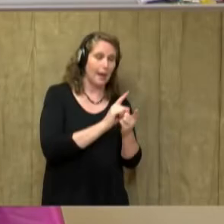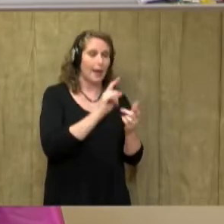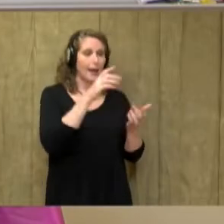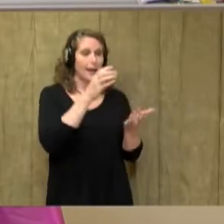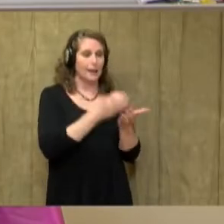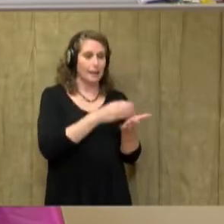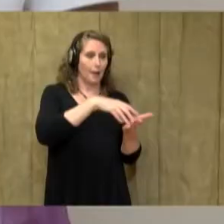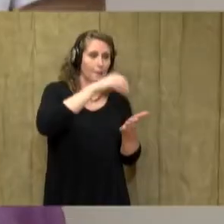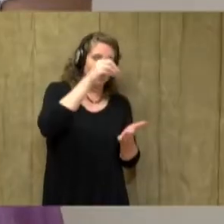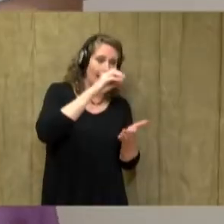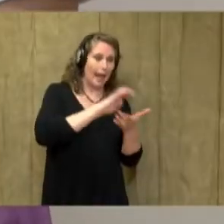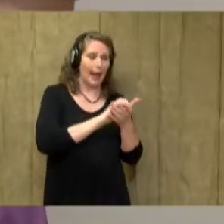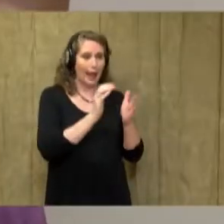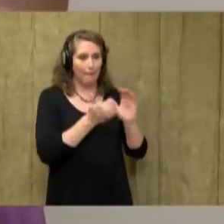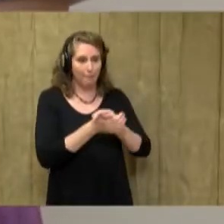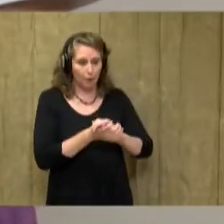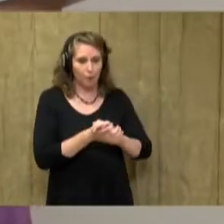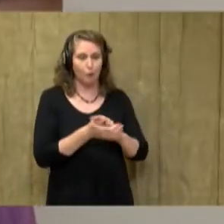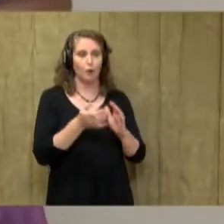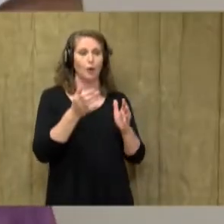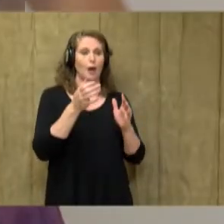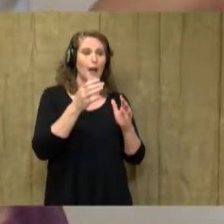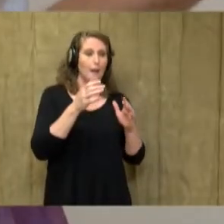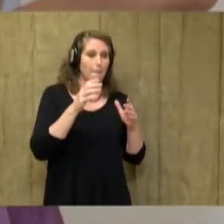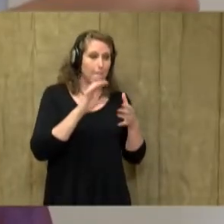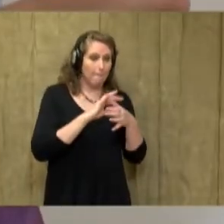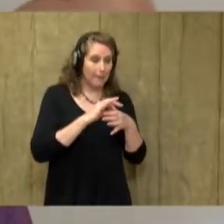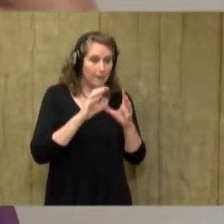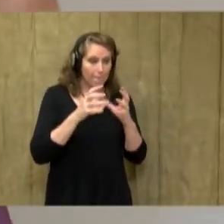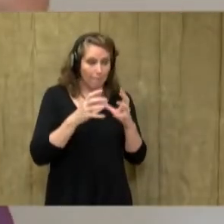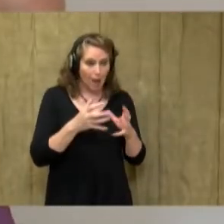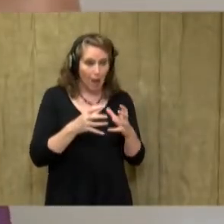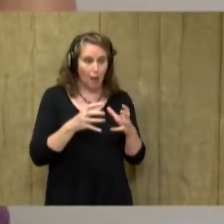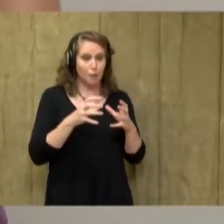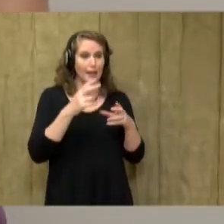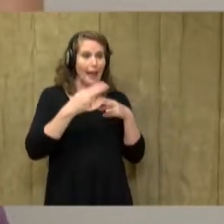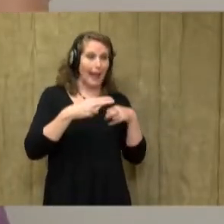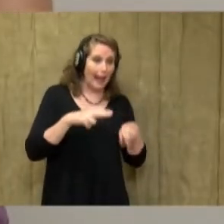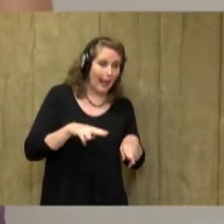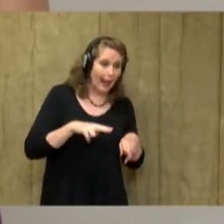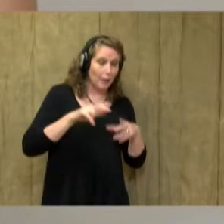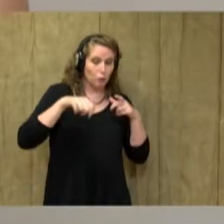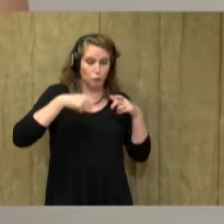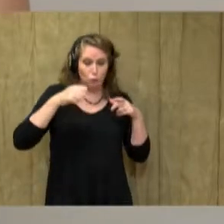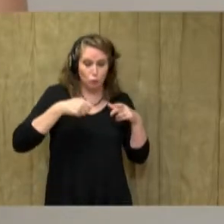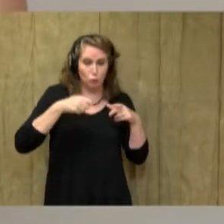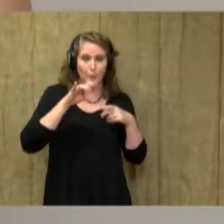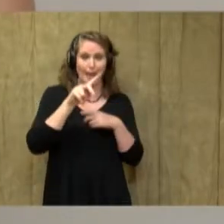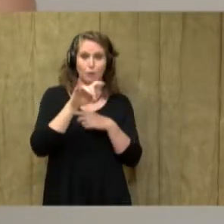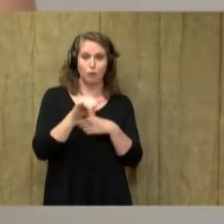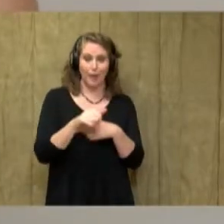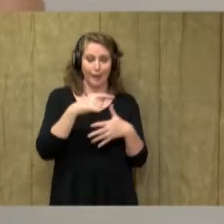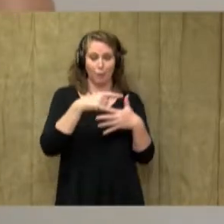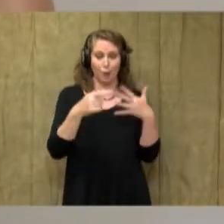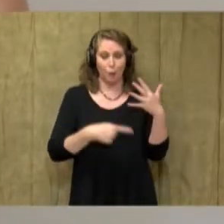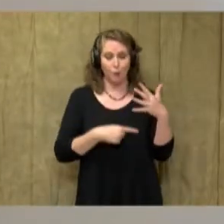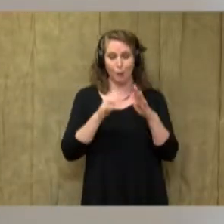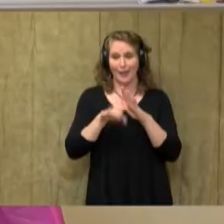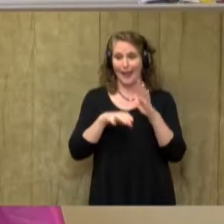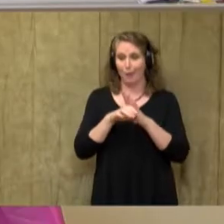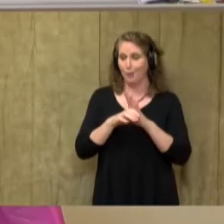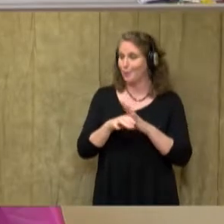Hamburger, French fries, meatball, soup, egg, and jelly. Those were all of the characters in our story. Yes,